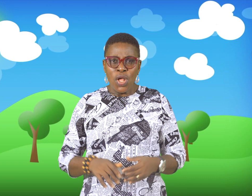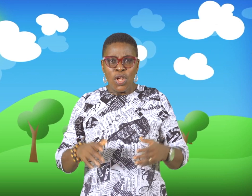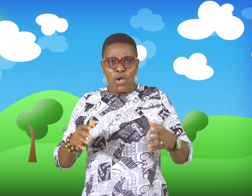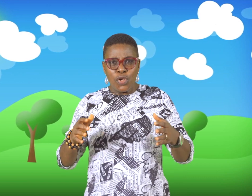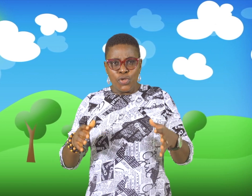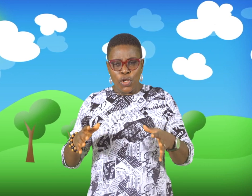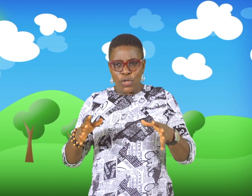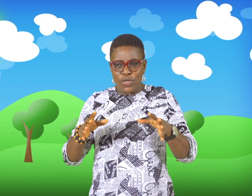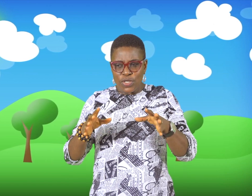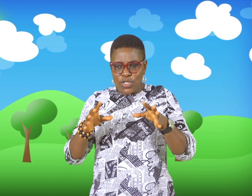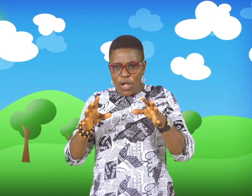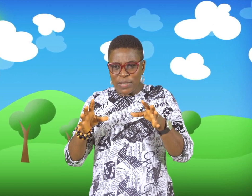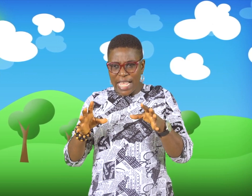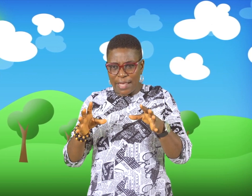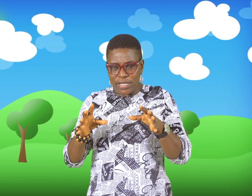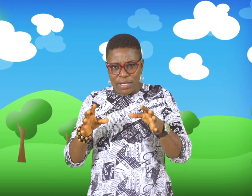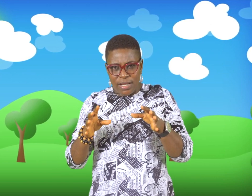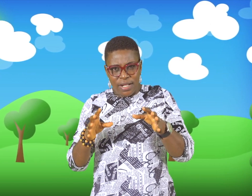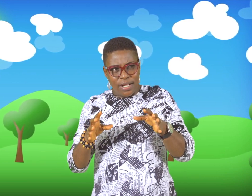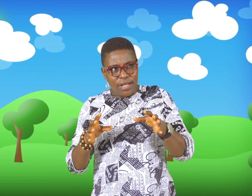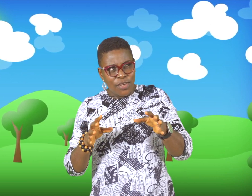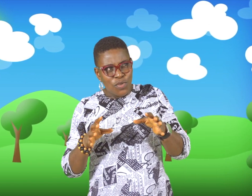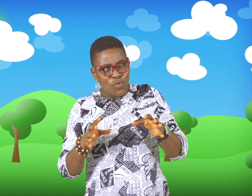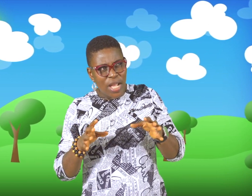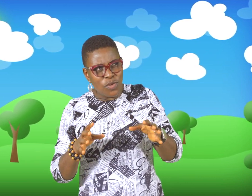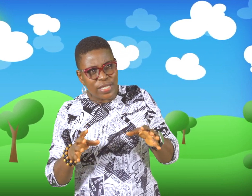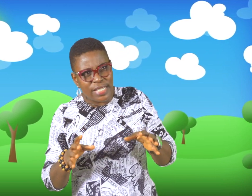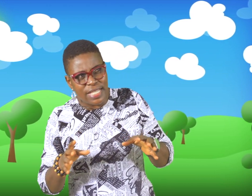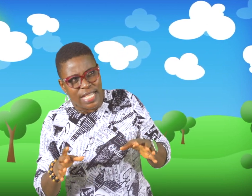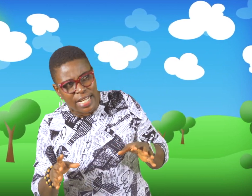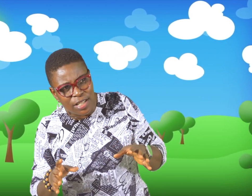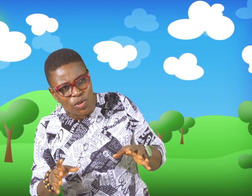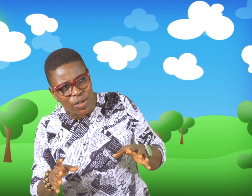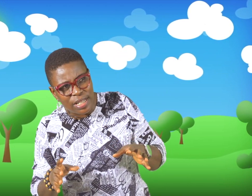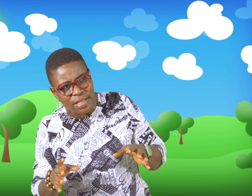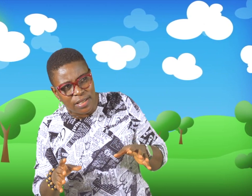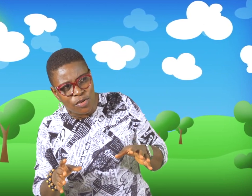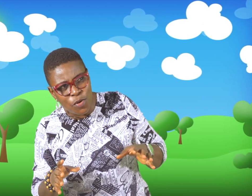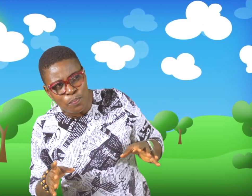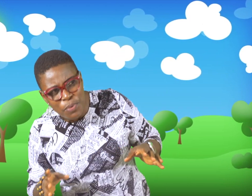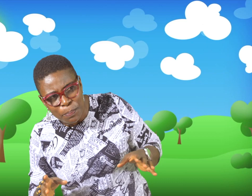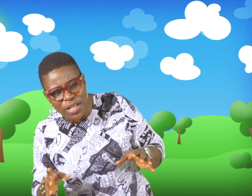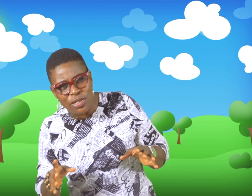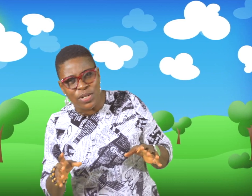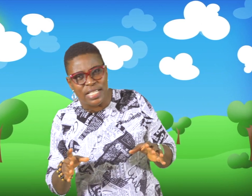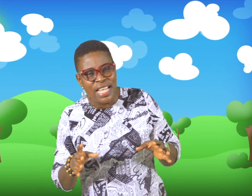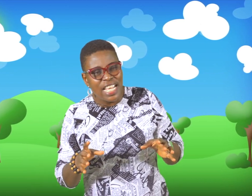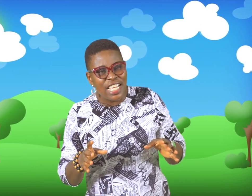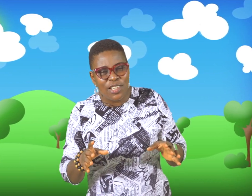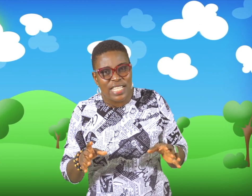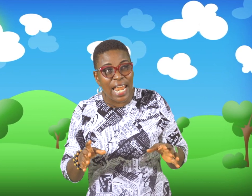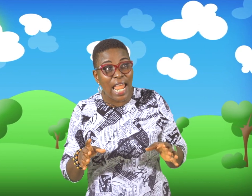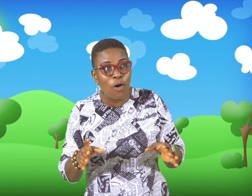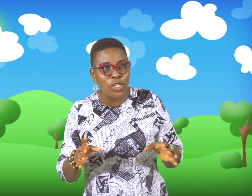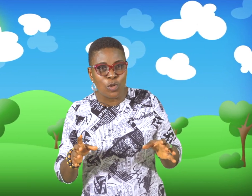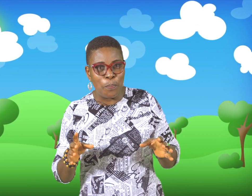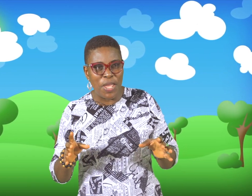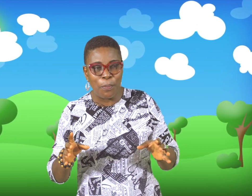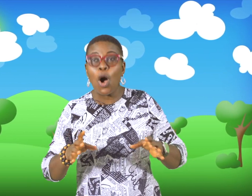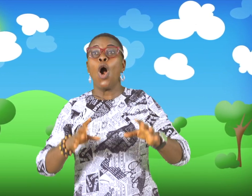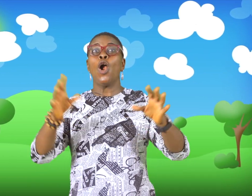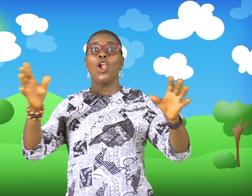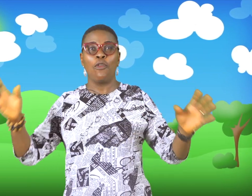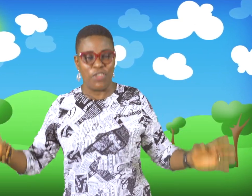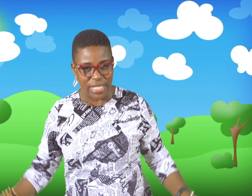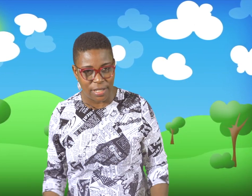Now, you know, sometimes when you sneak into it, You peep into it. It doesn't allow us to